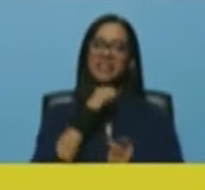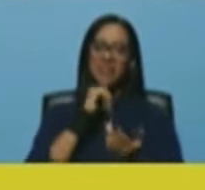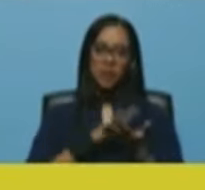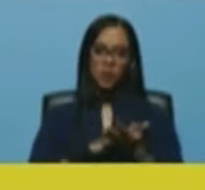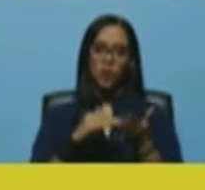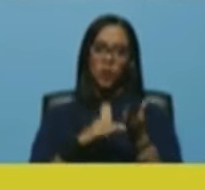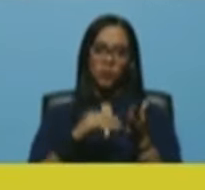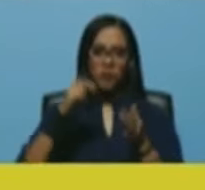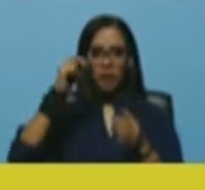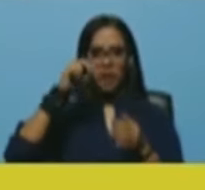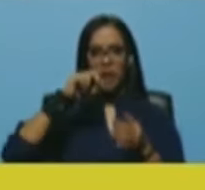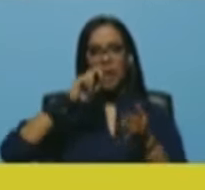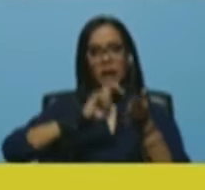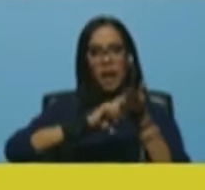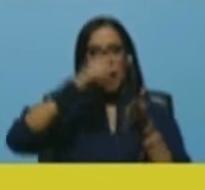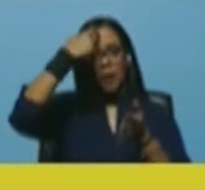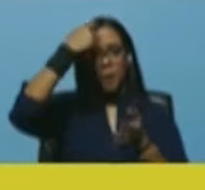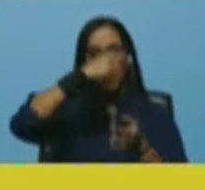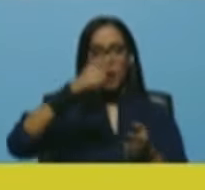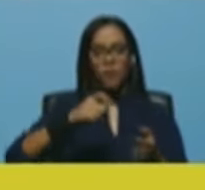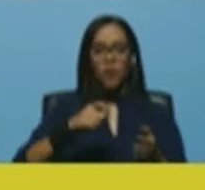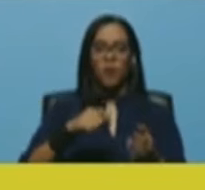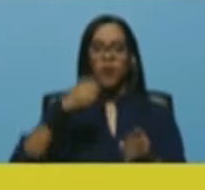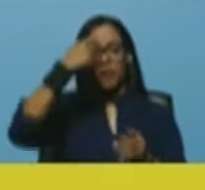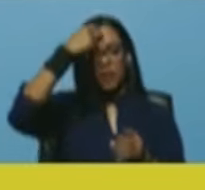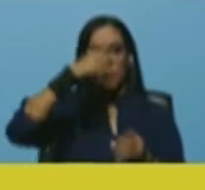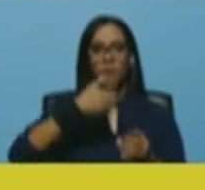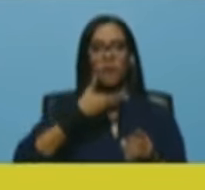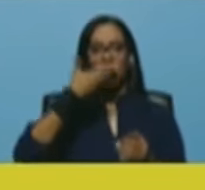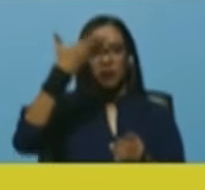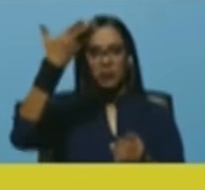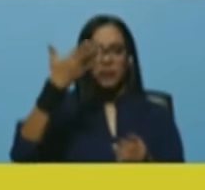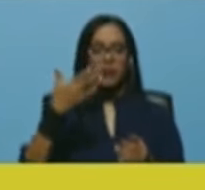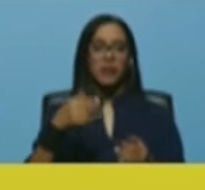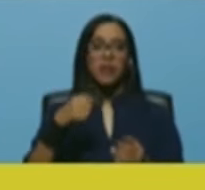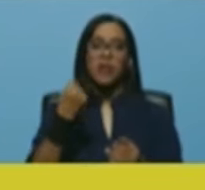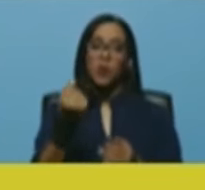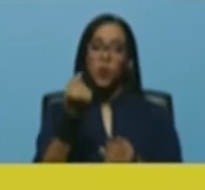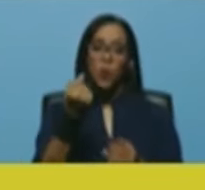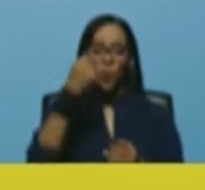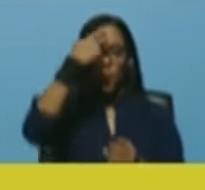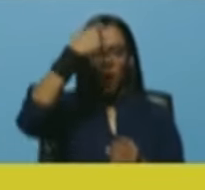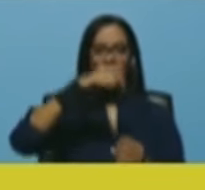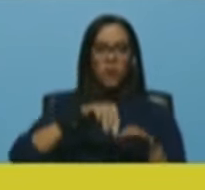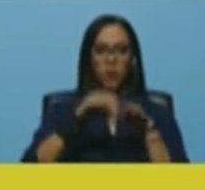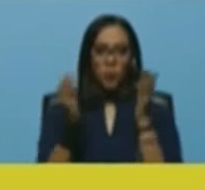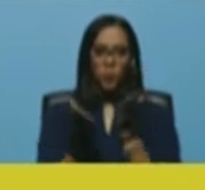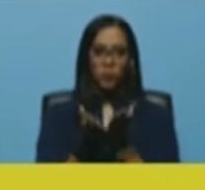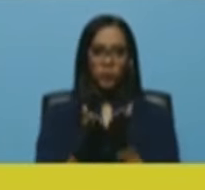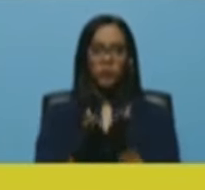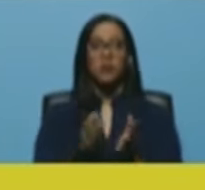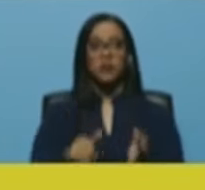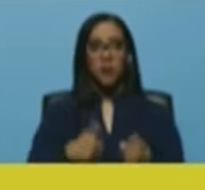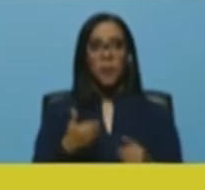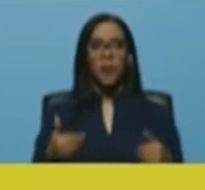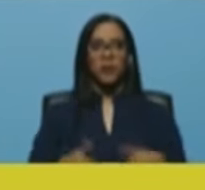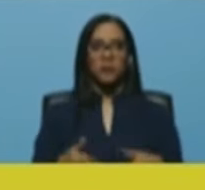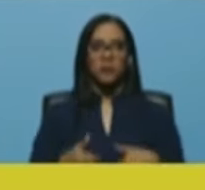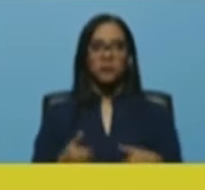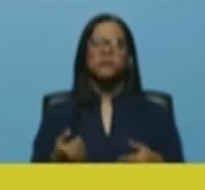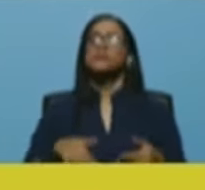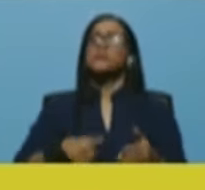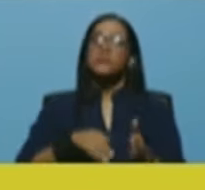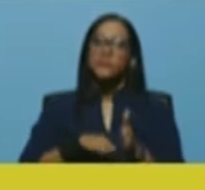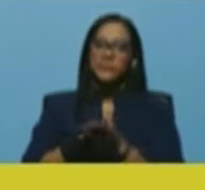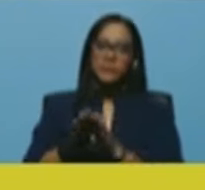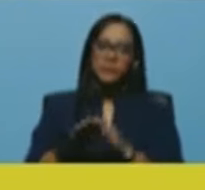Let's not allow culturicidio against the Lebanese and Palestinian people and the peoples of the world. We